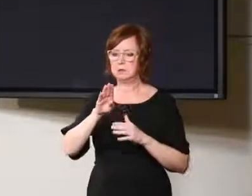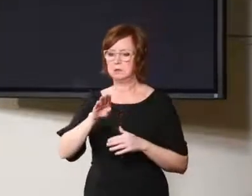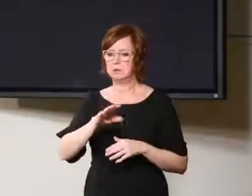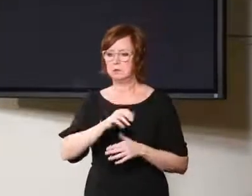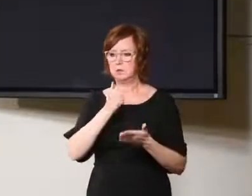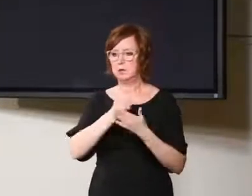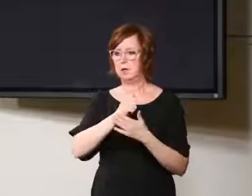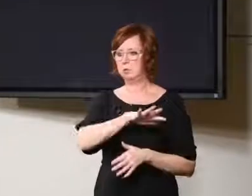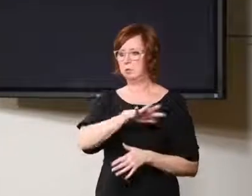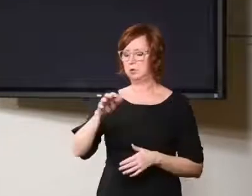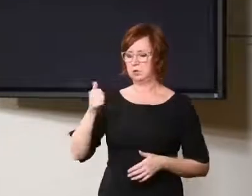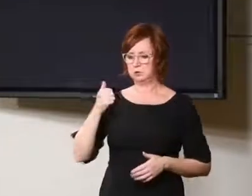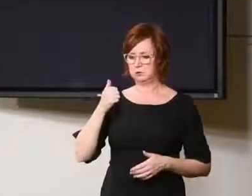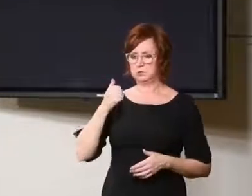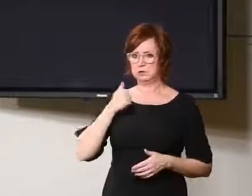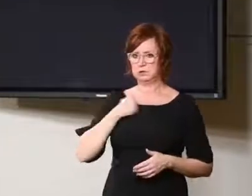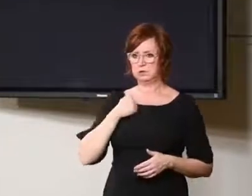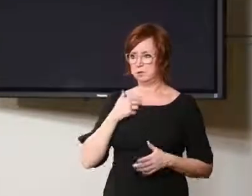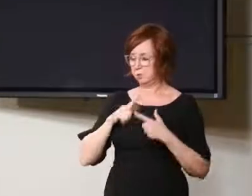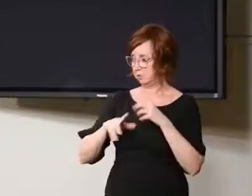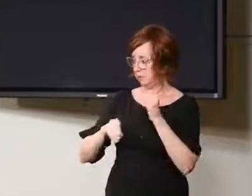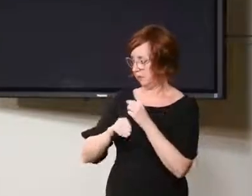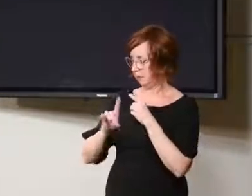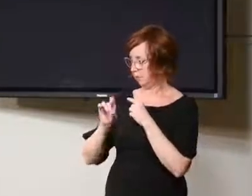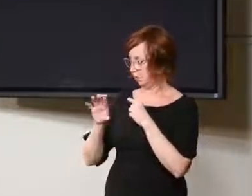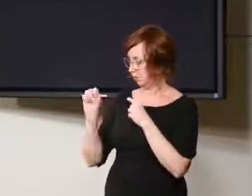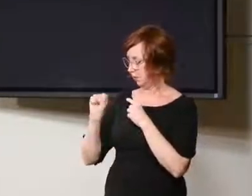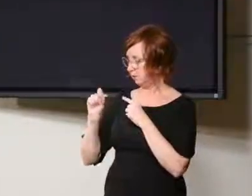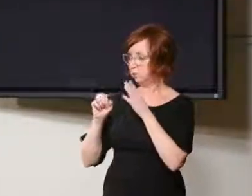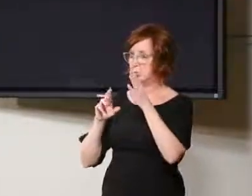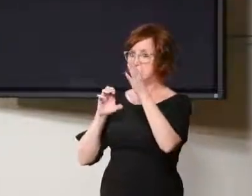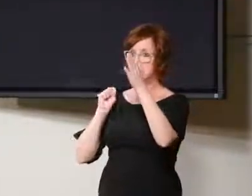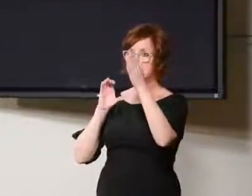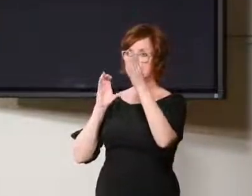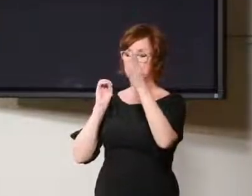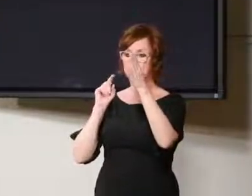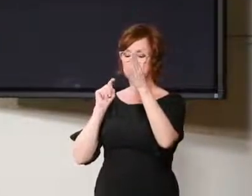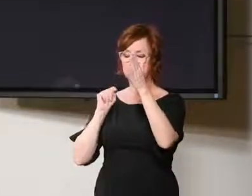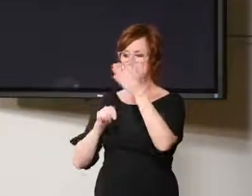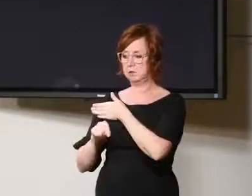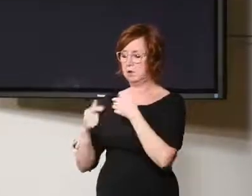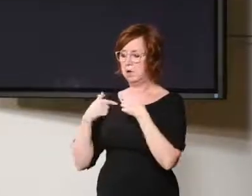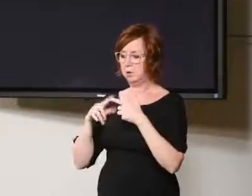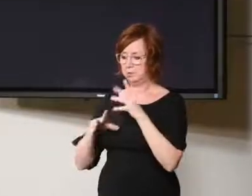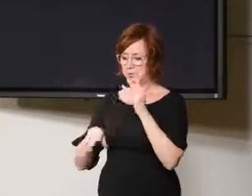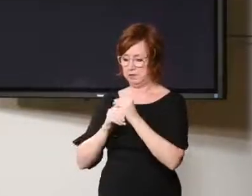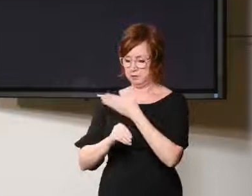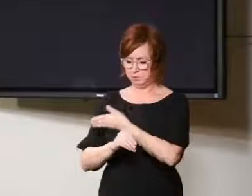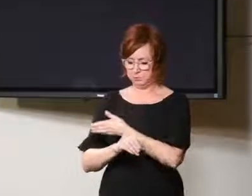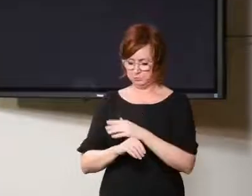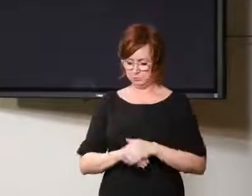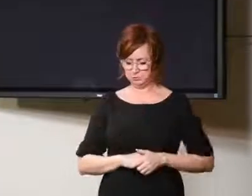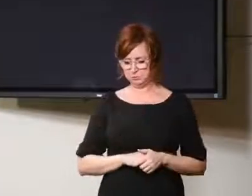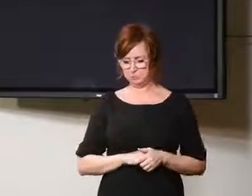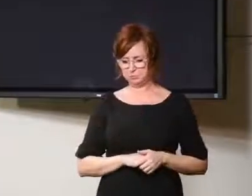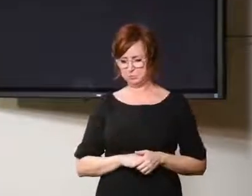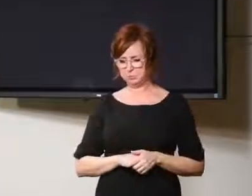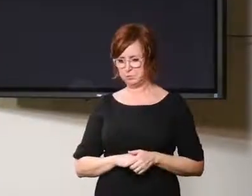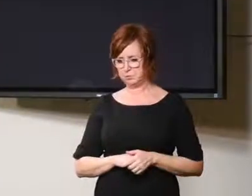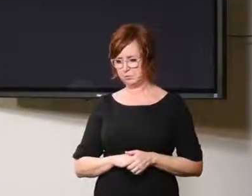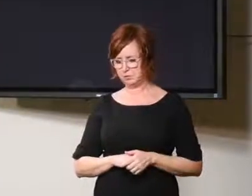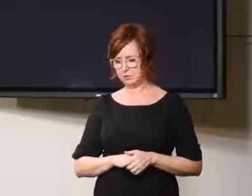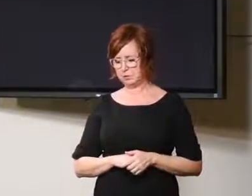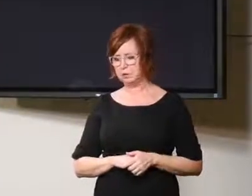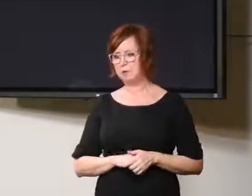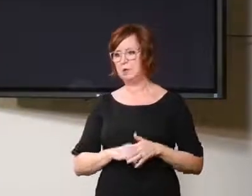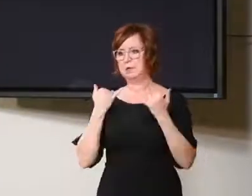Anything to add to that, Doctor or Scott? I can maybe add a few things. So at this point, obviously, we are looking very closely to